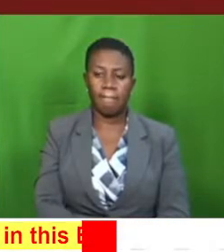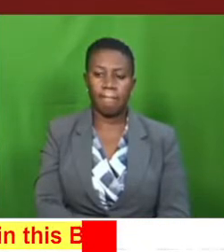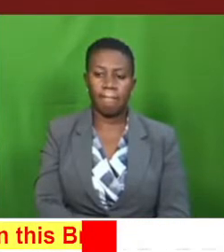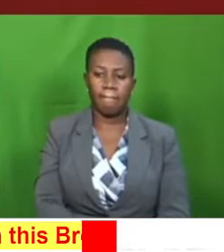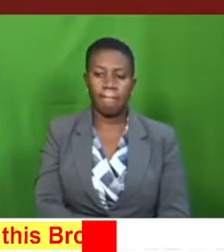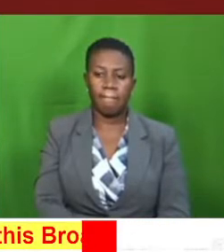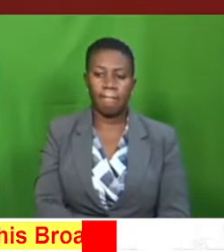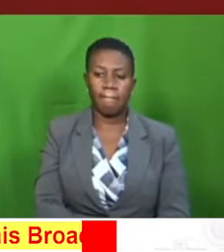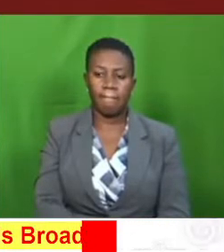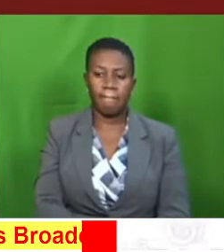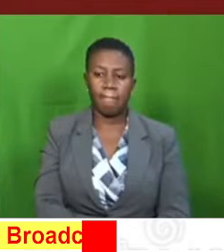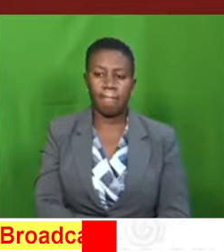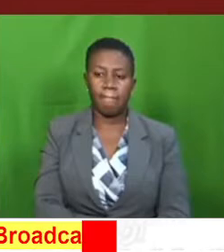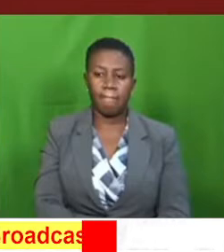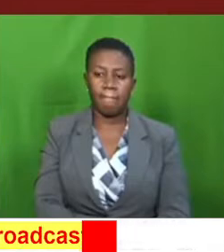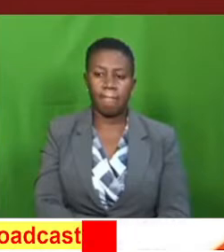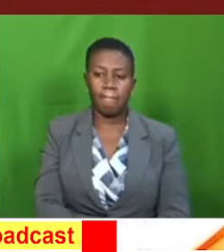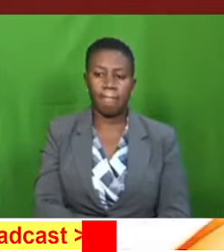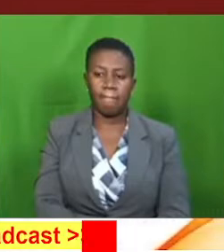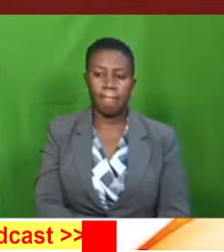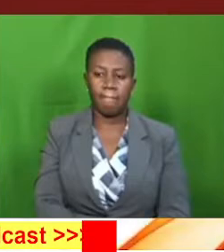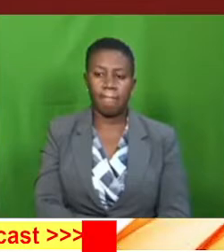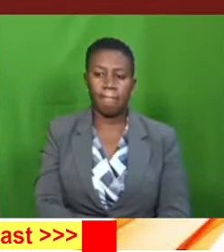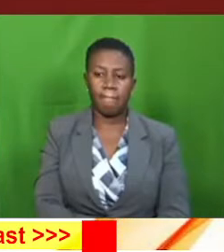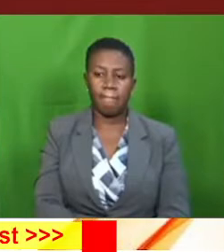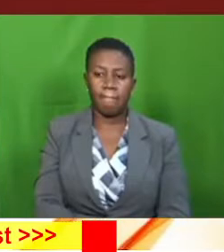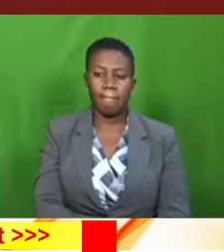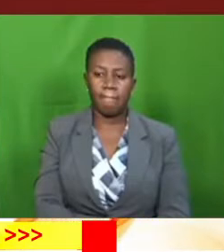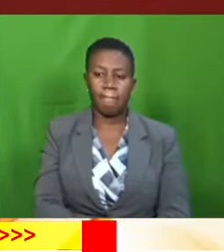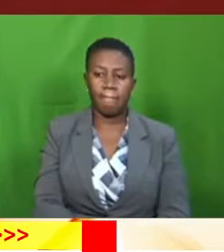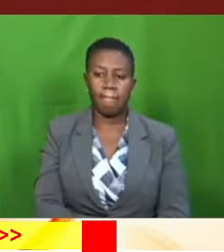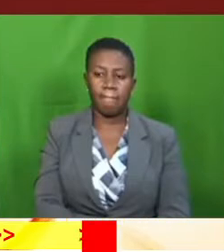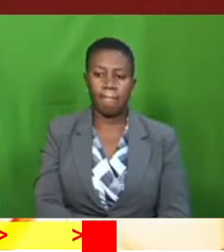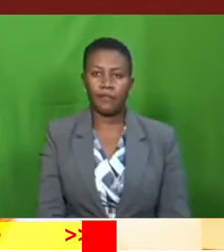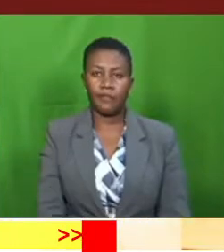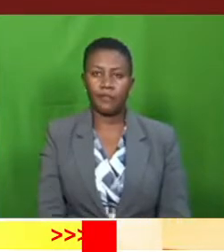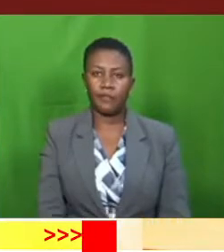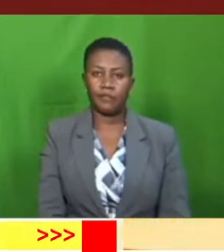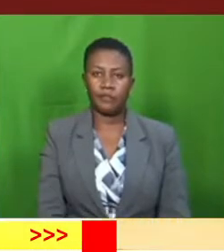a year honorable Kwabena Mintah Akandoh and so etimi edin komo Alaji when you